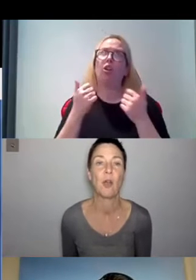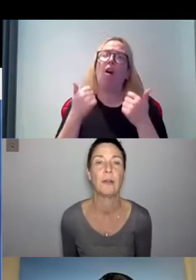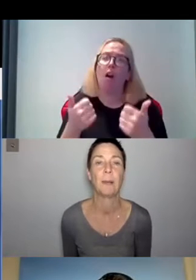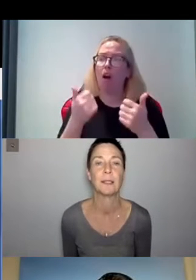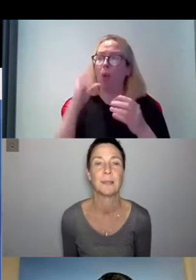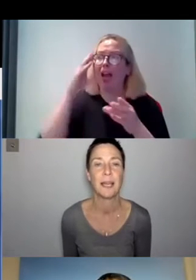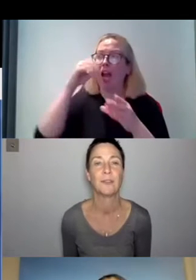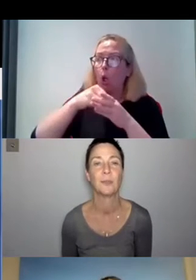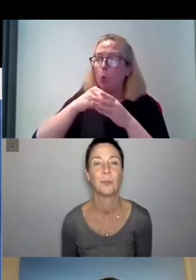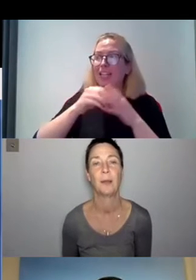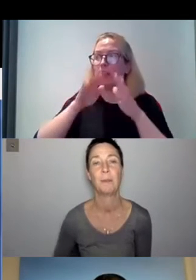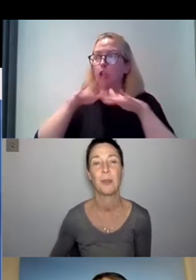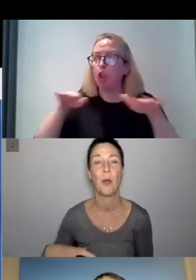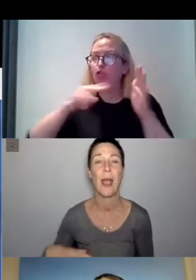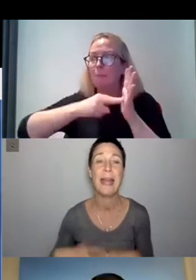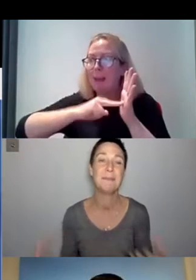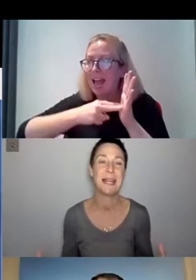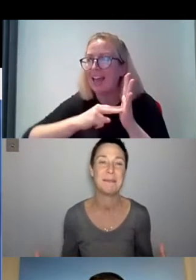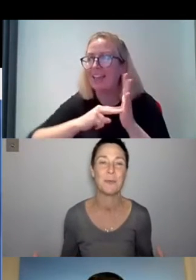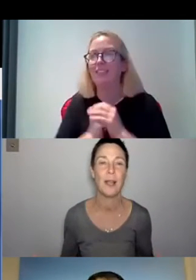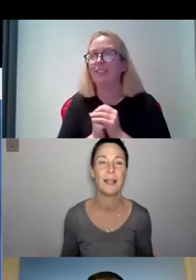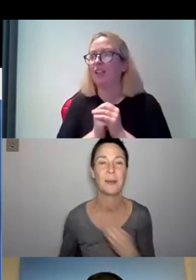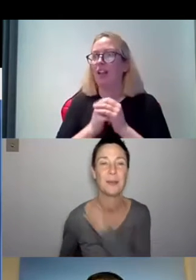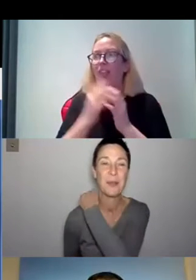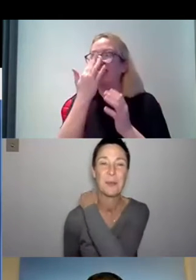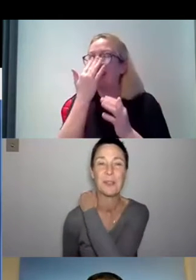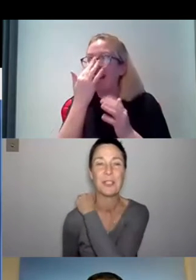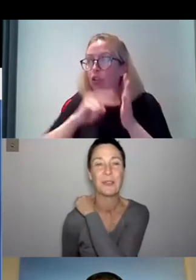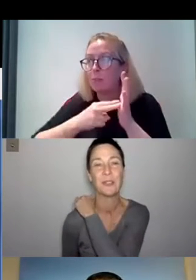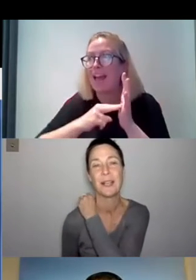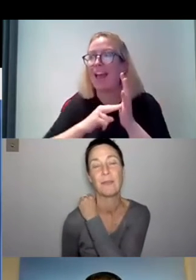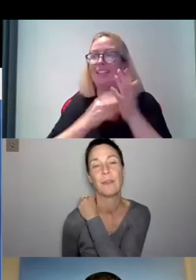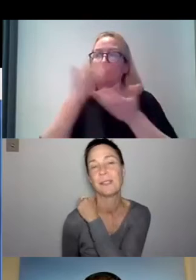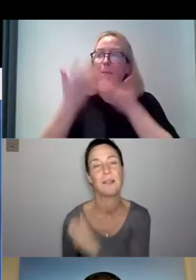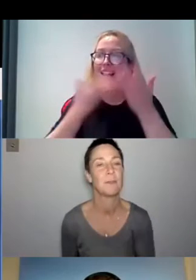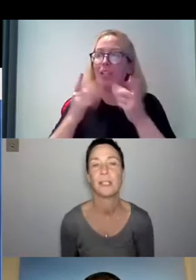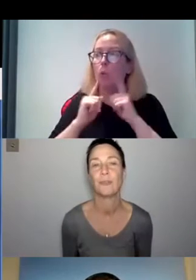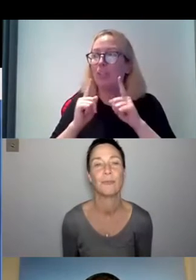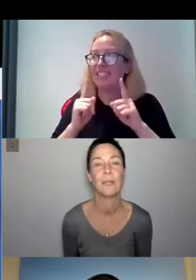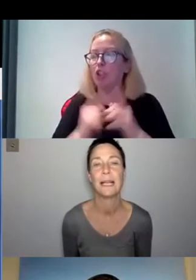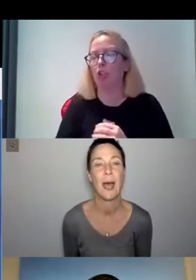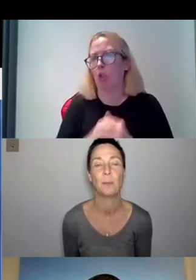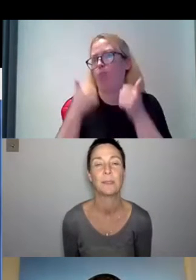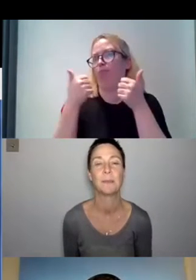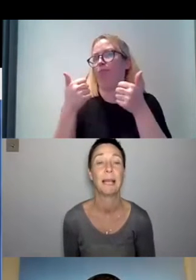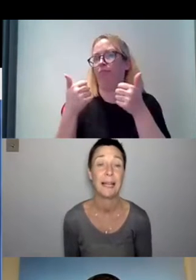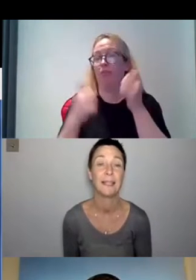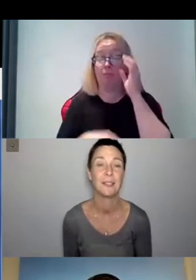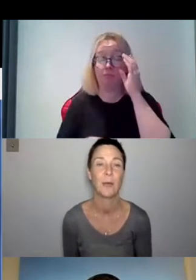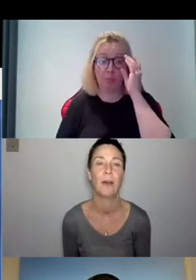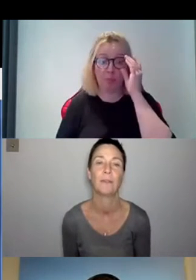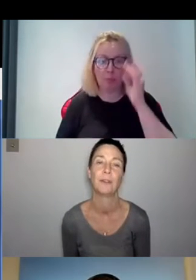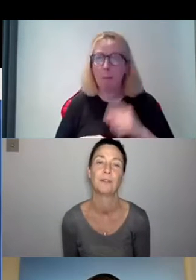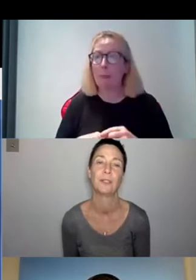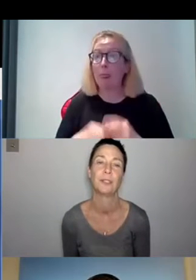deaf have cochlear implants themselves as well. Anybody working with children, this information really helps the planning